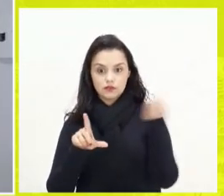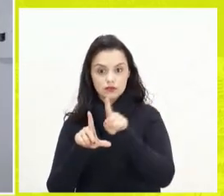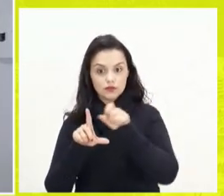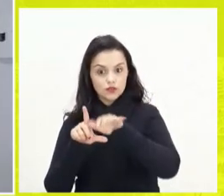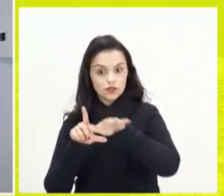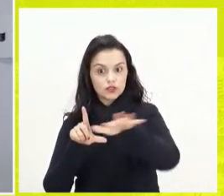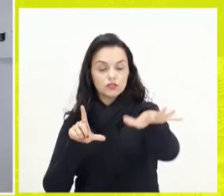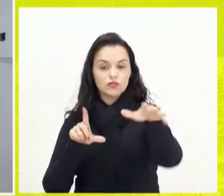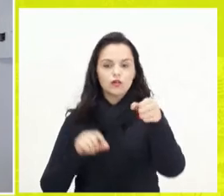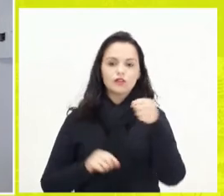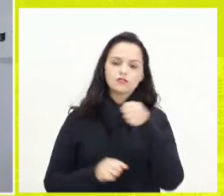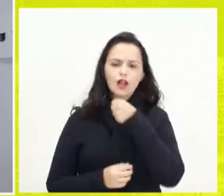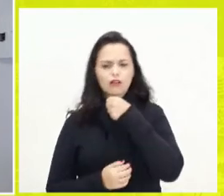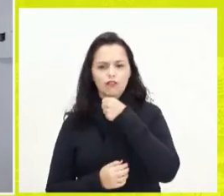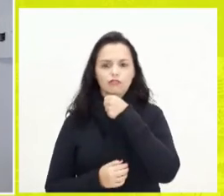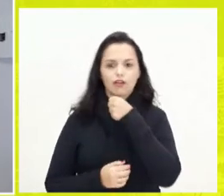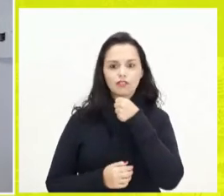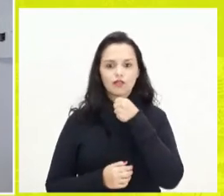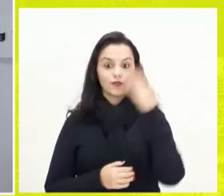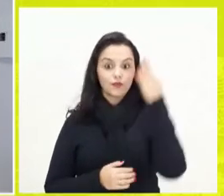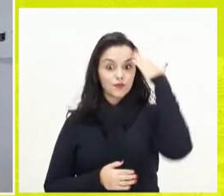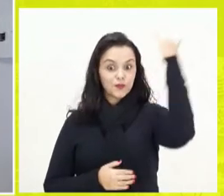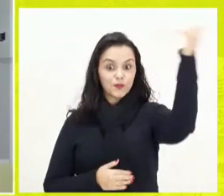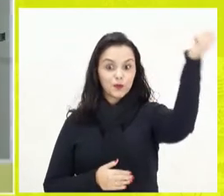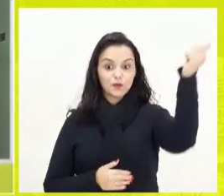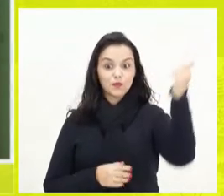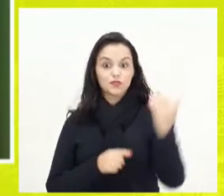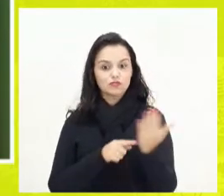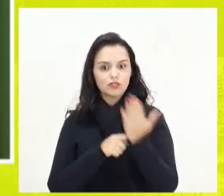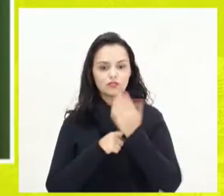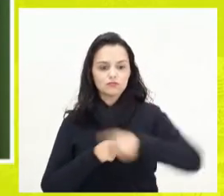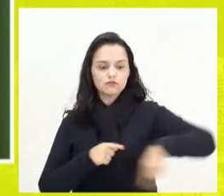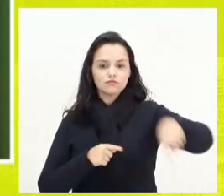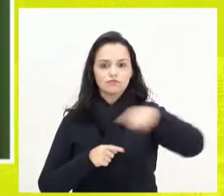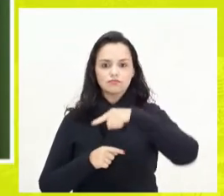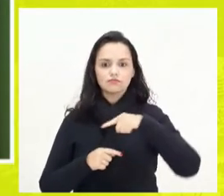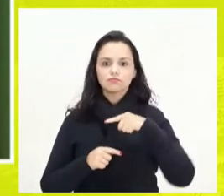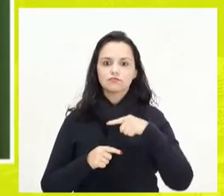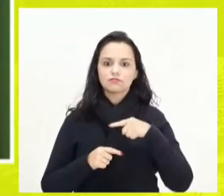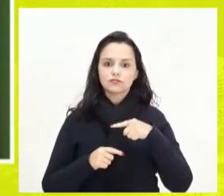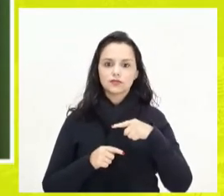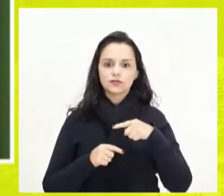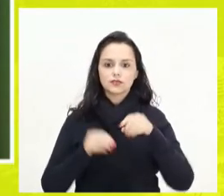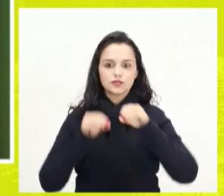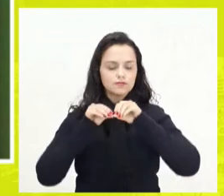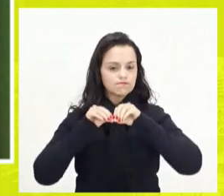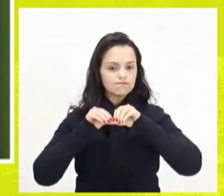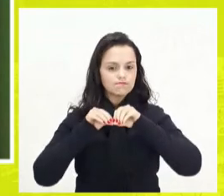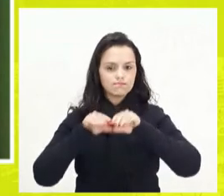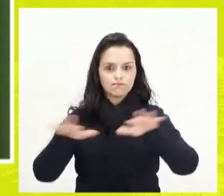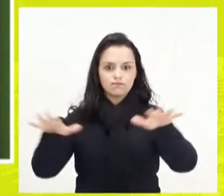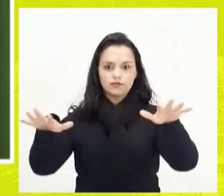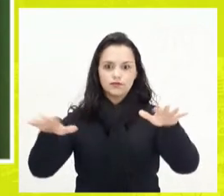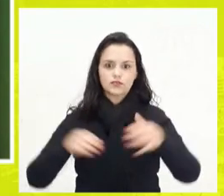you know in order to help us with dancers artists fingers